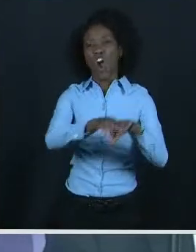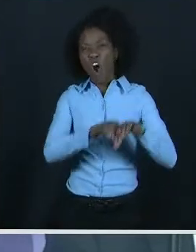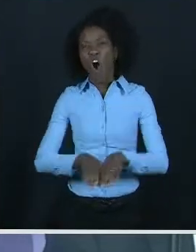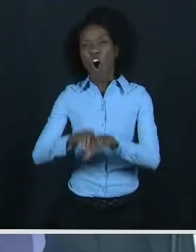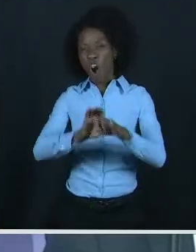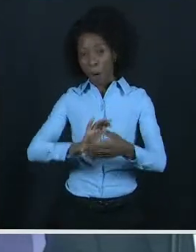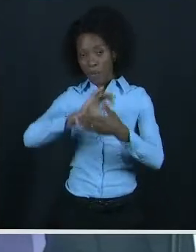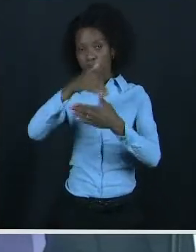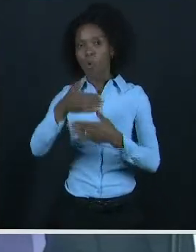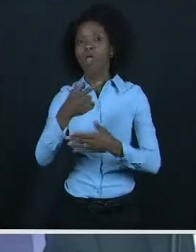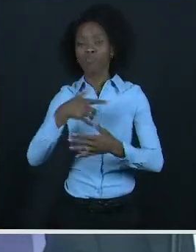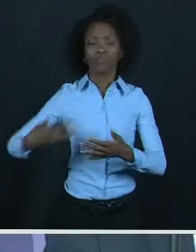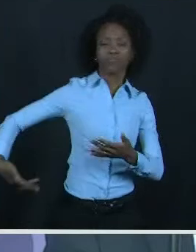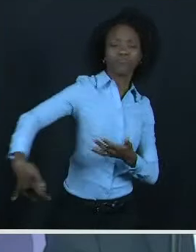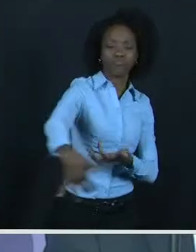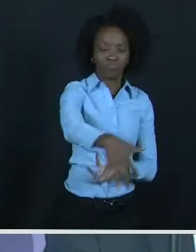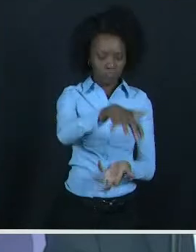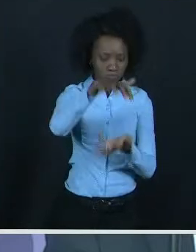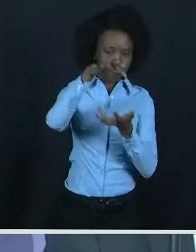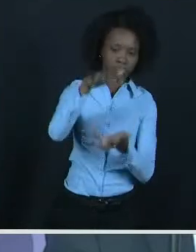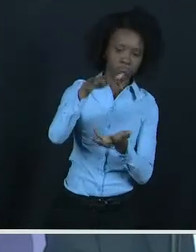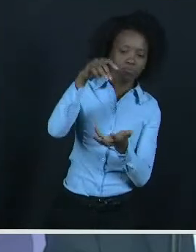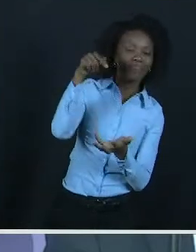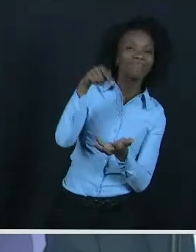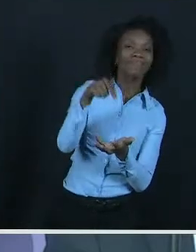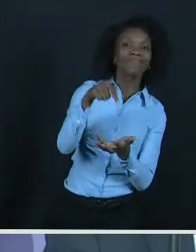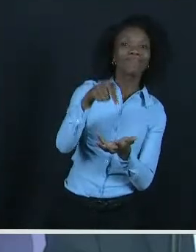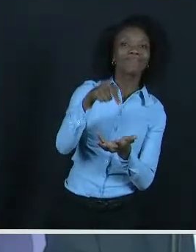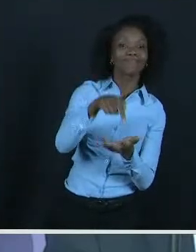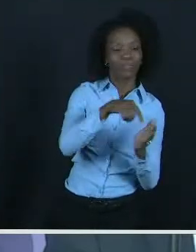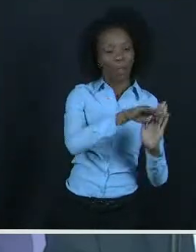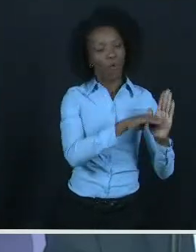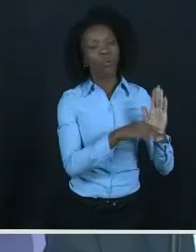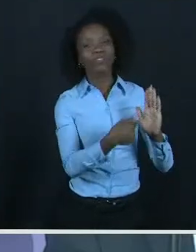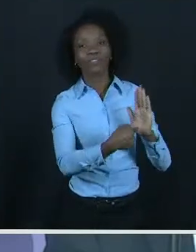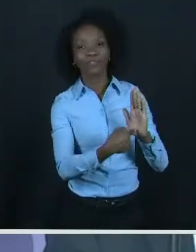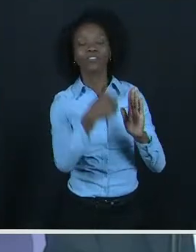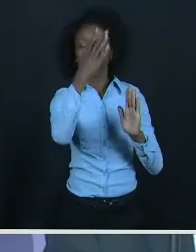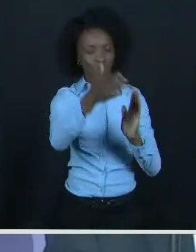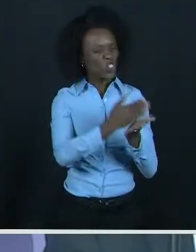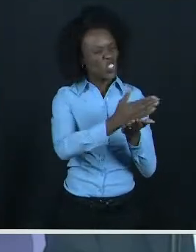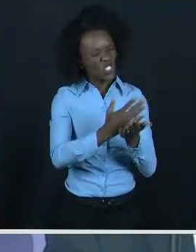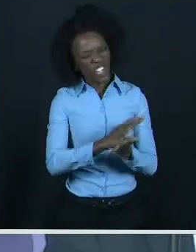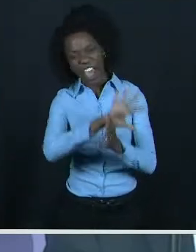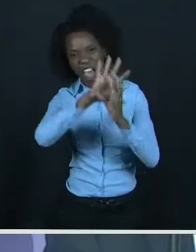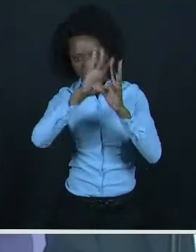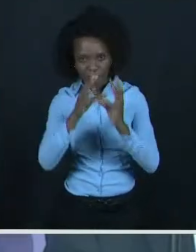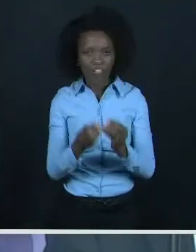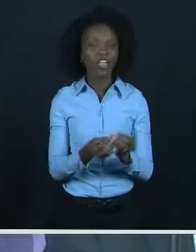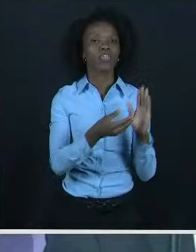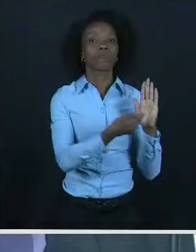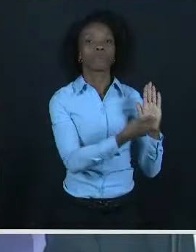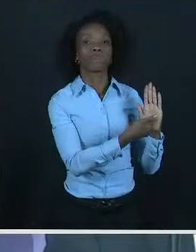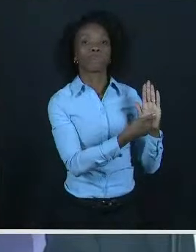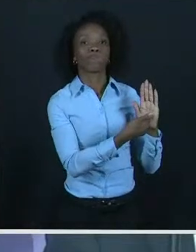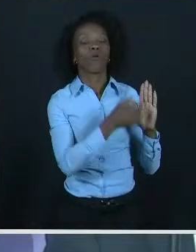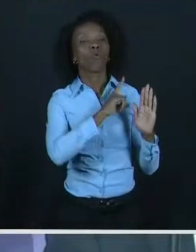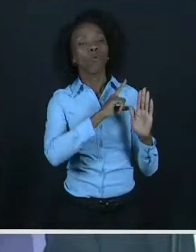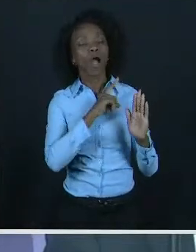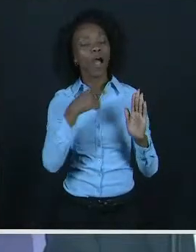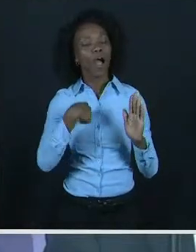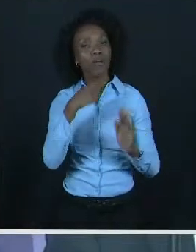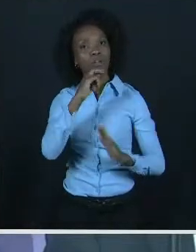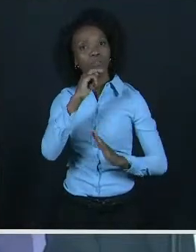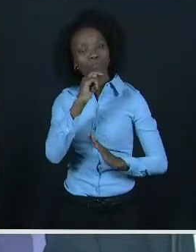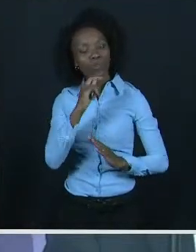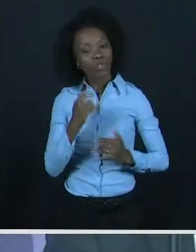vital resource, a portal in which we will share everything we know. Because what I heard this